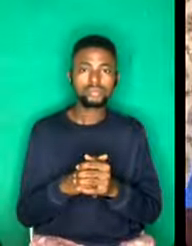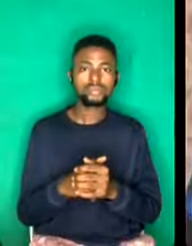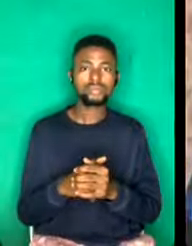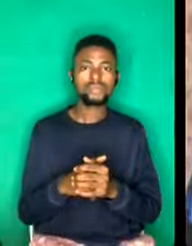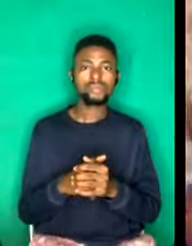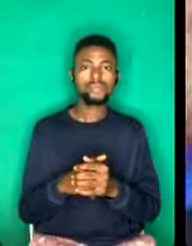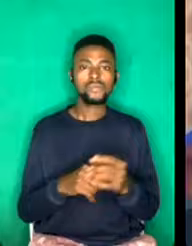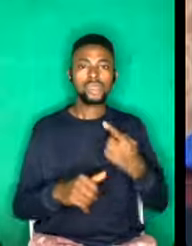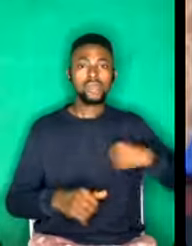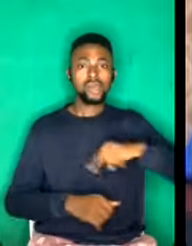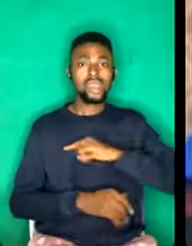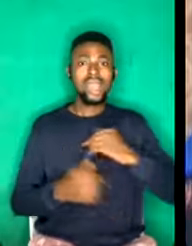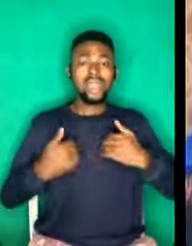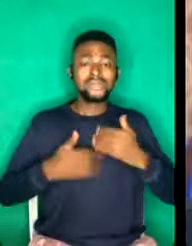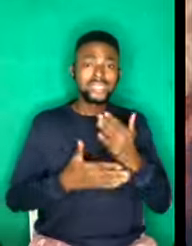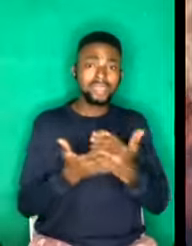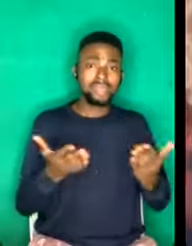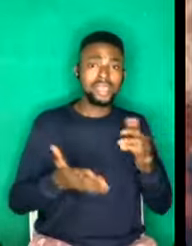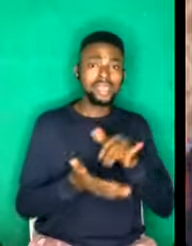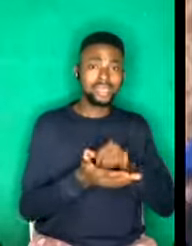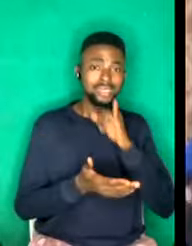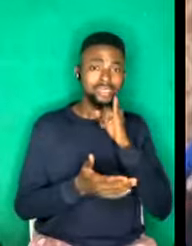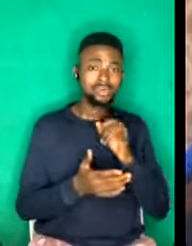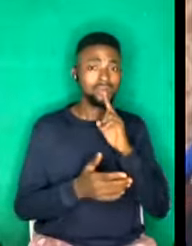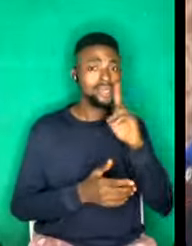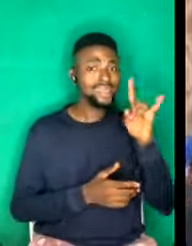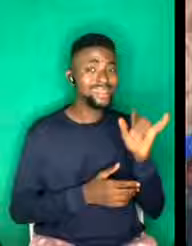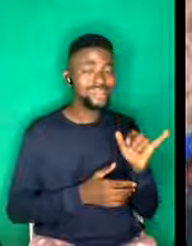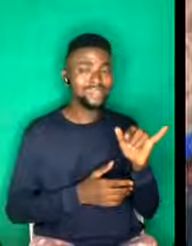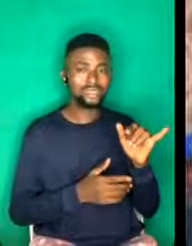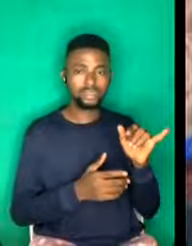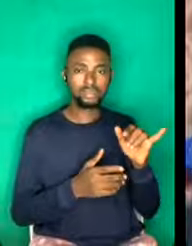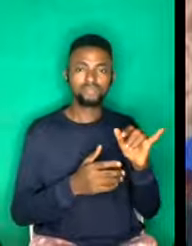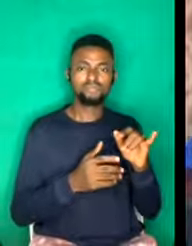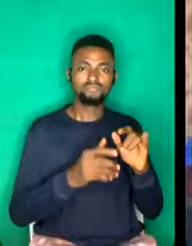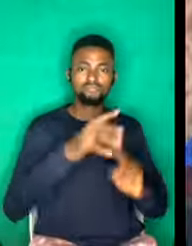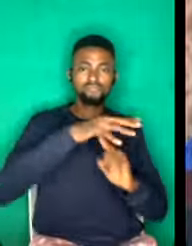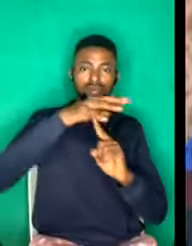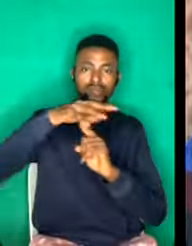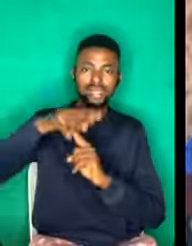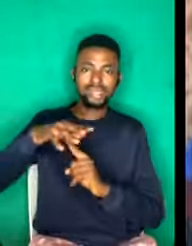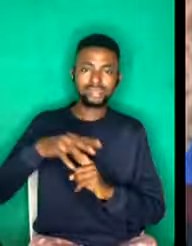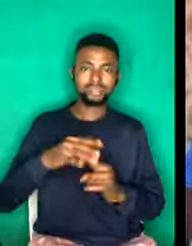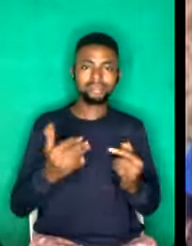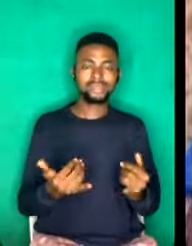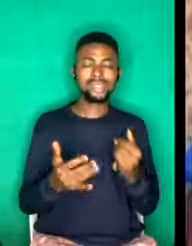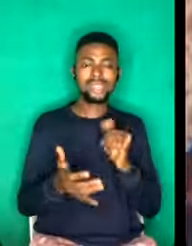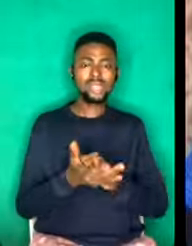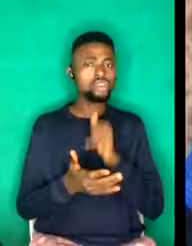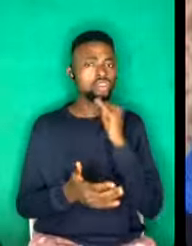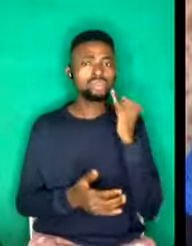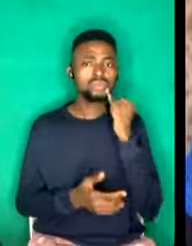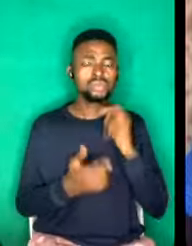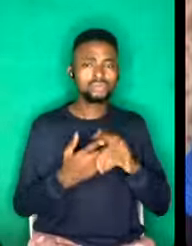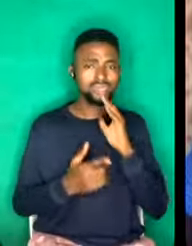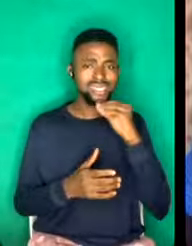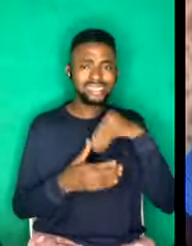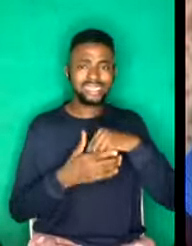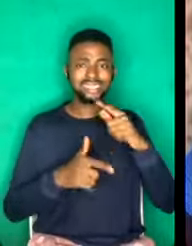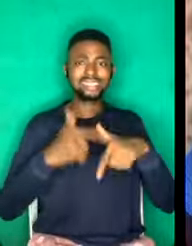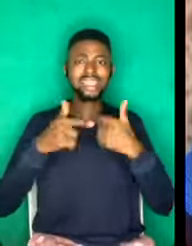we have something that is really trending in a sense, which is not supposed to be in the sign language arena.